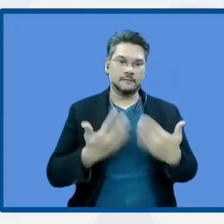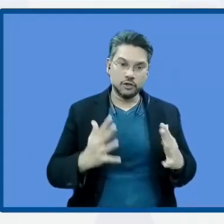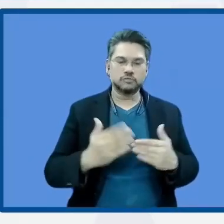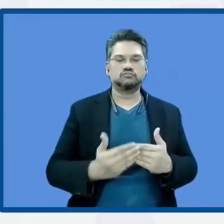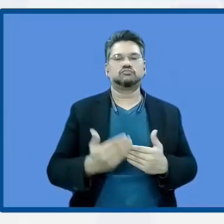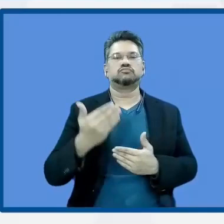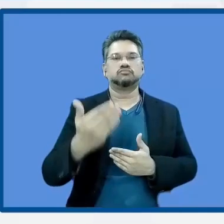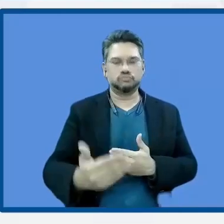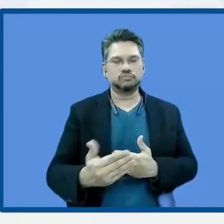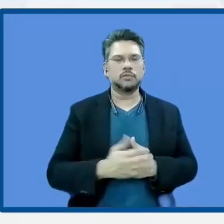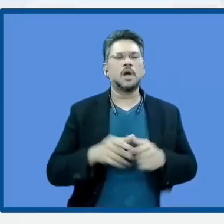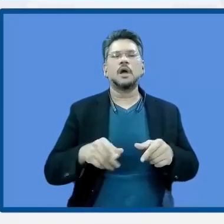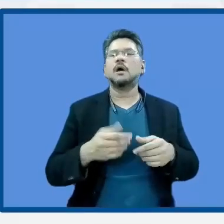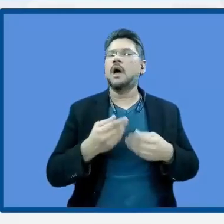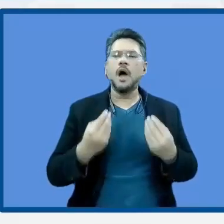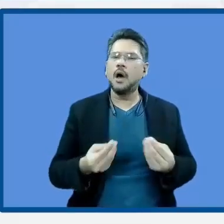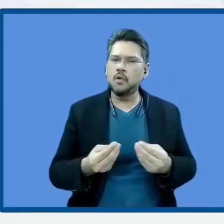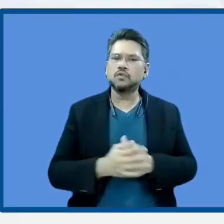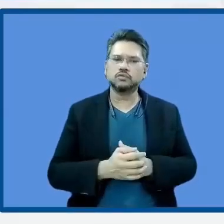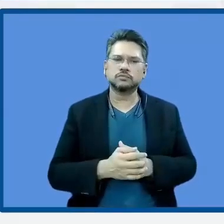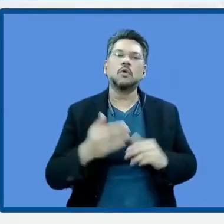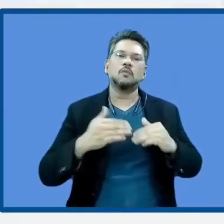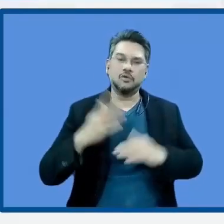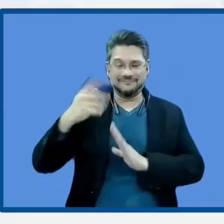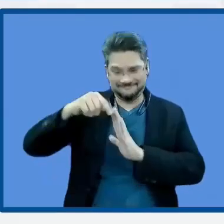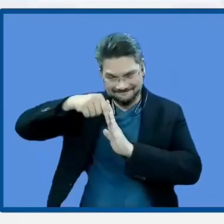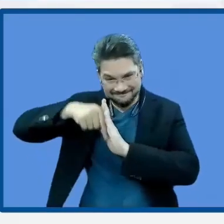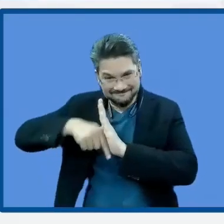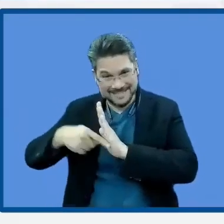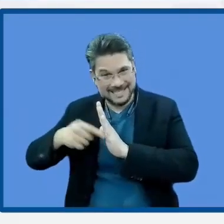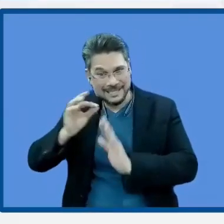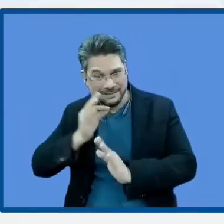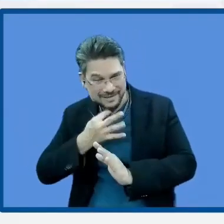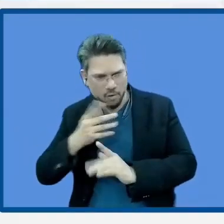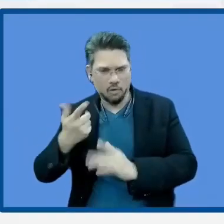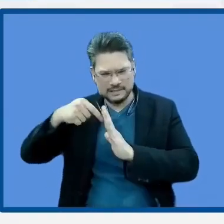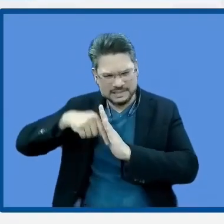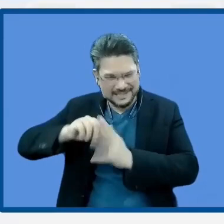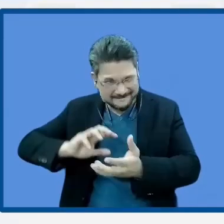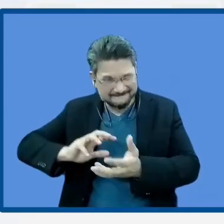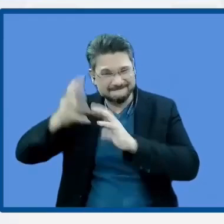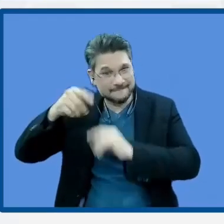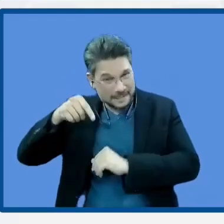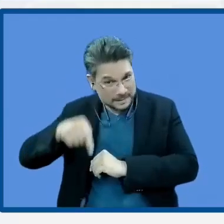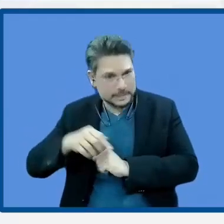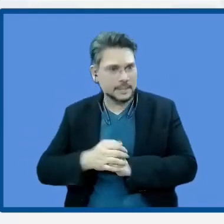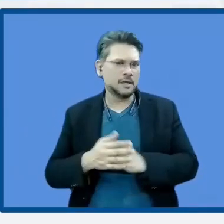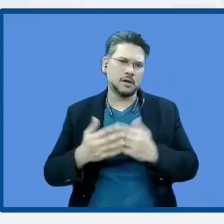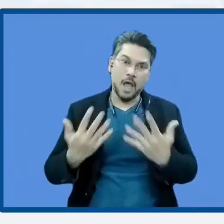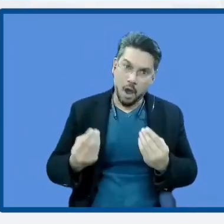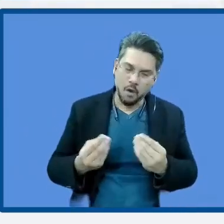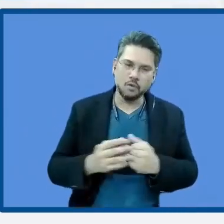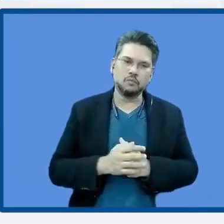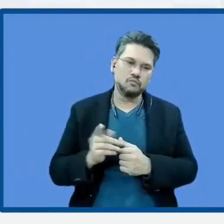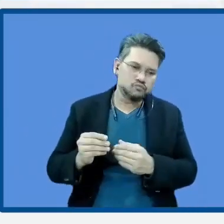based on the intensive risk or intensive disaster. And it is created within